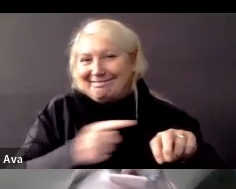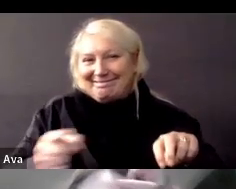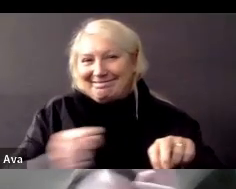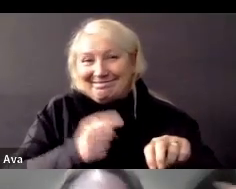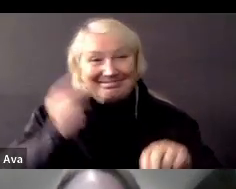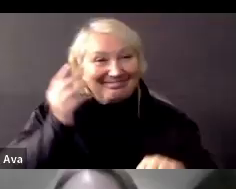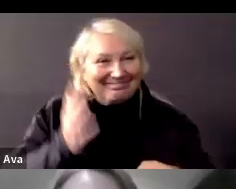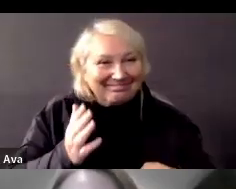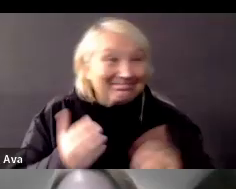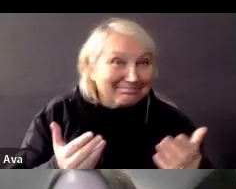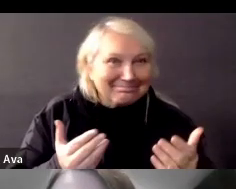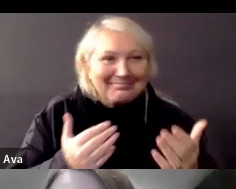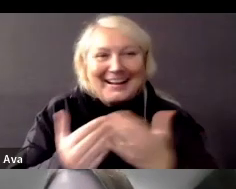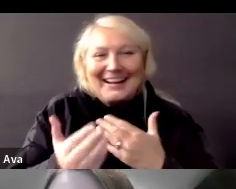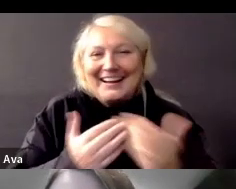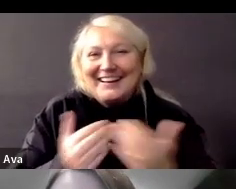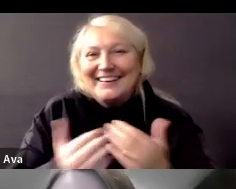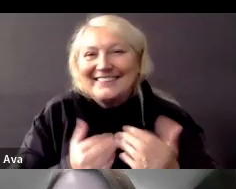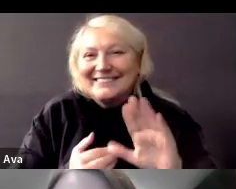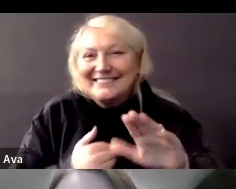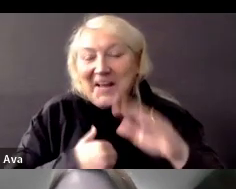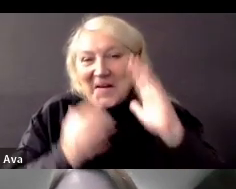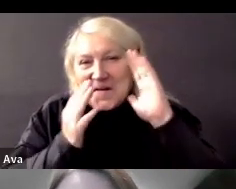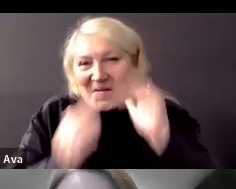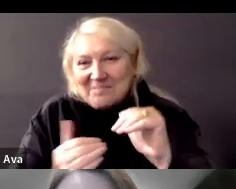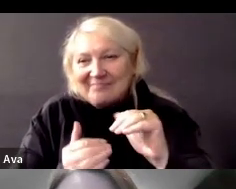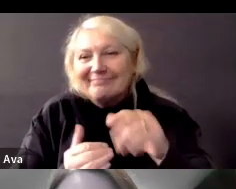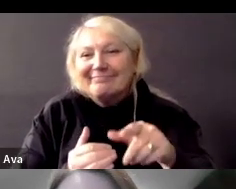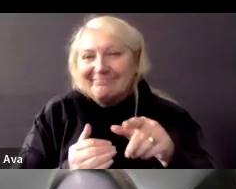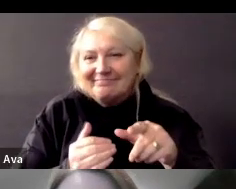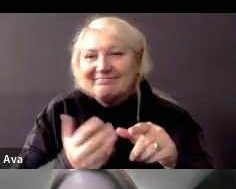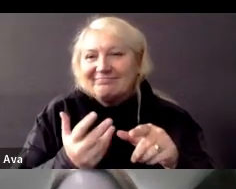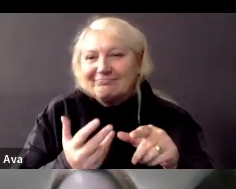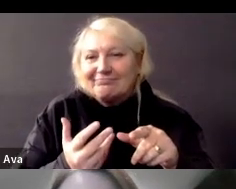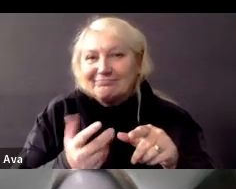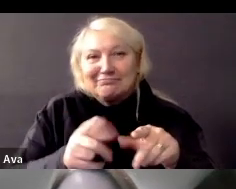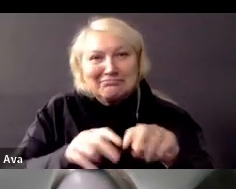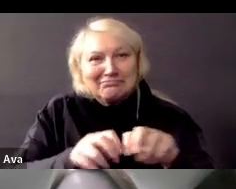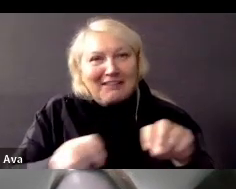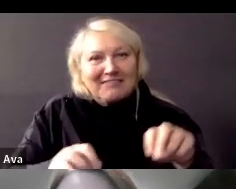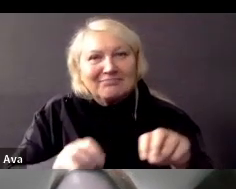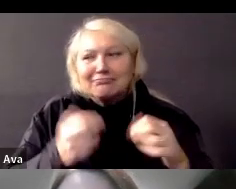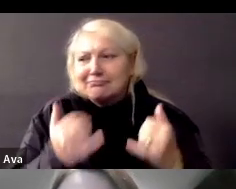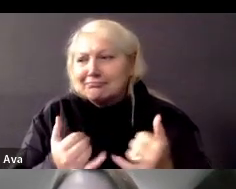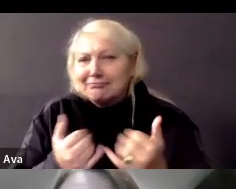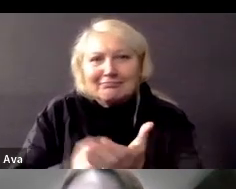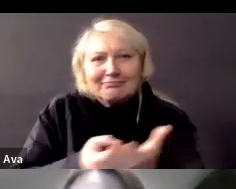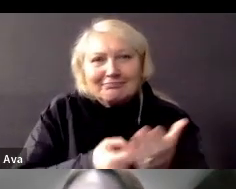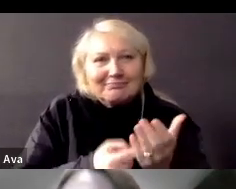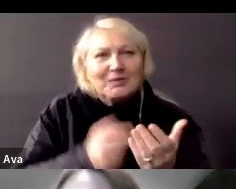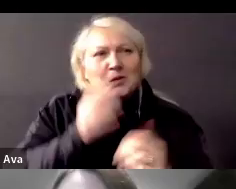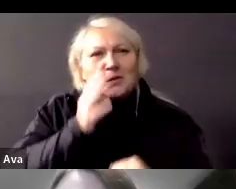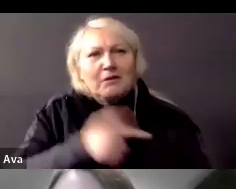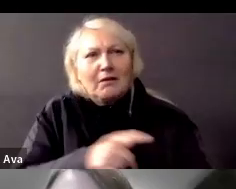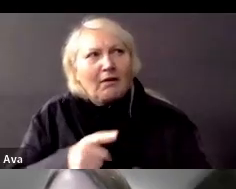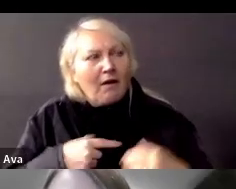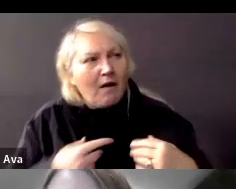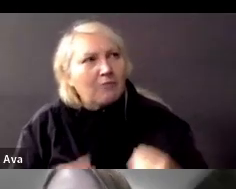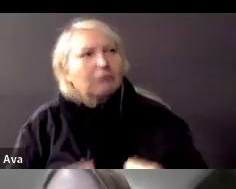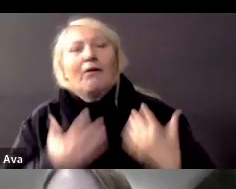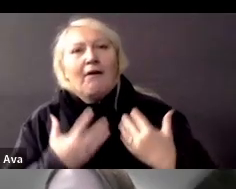anyway, I hope the panel discussion this afternoon proves to be enlightening